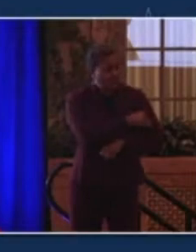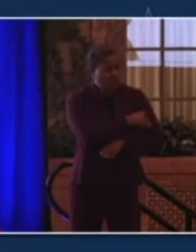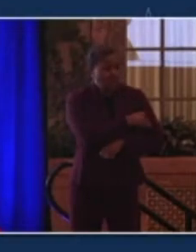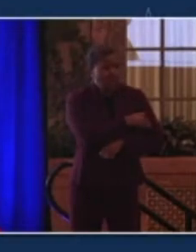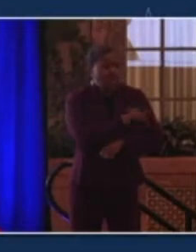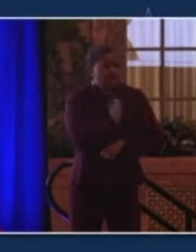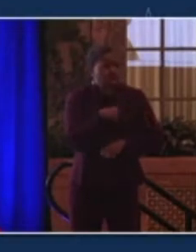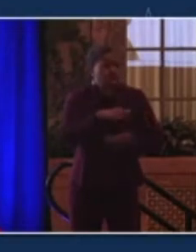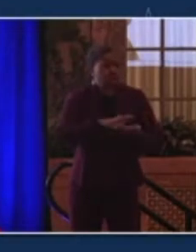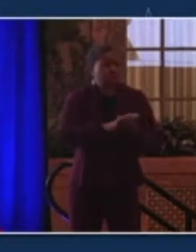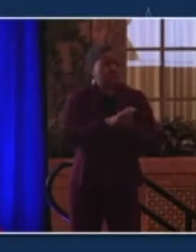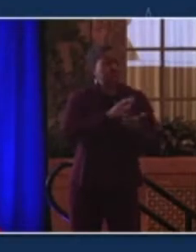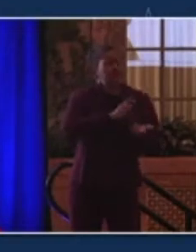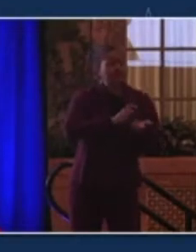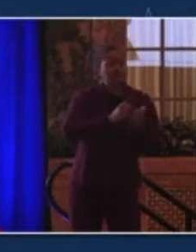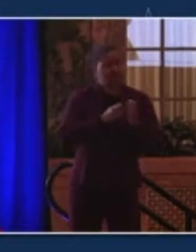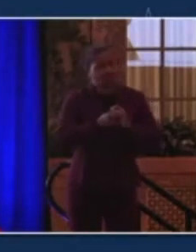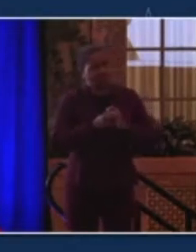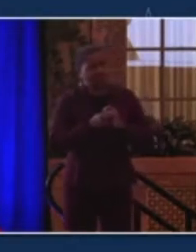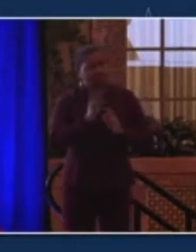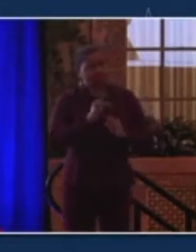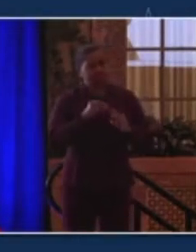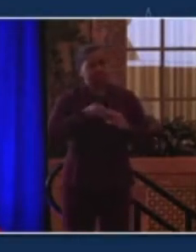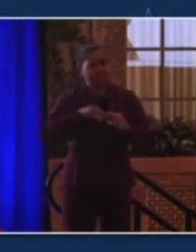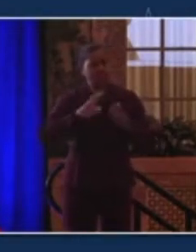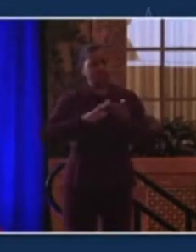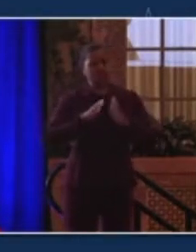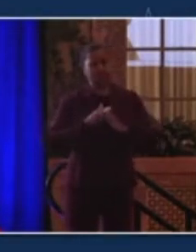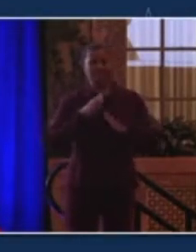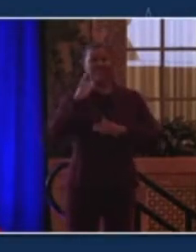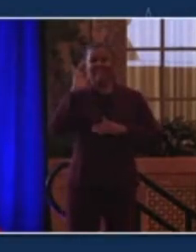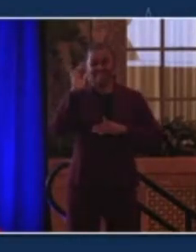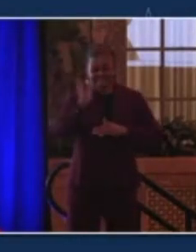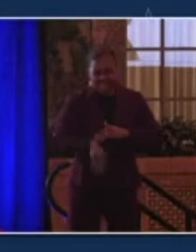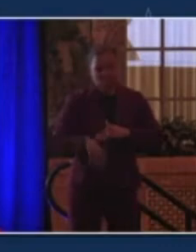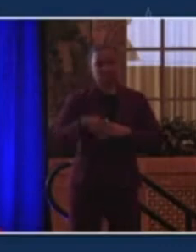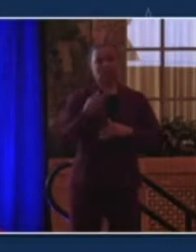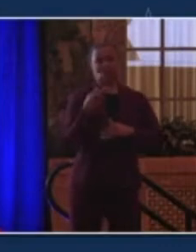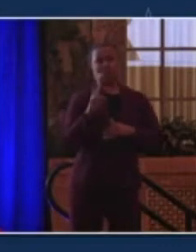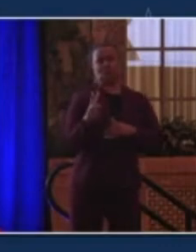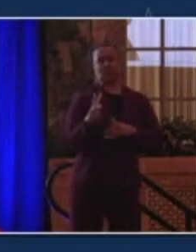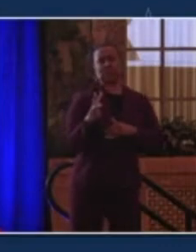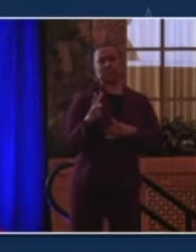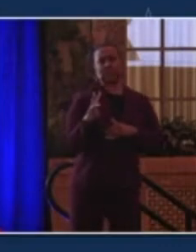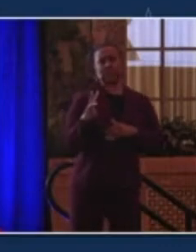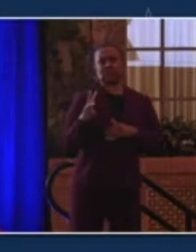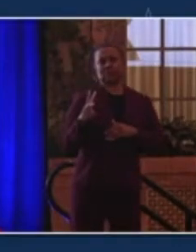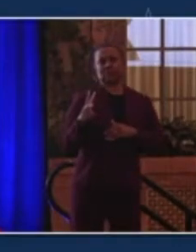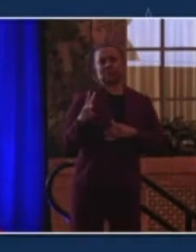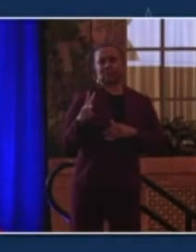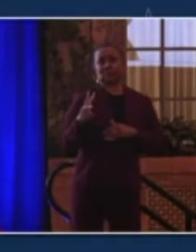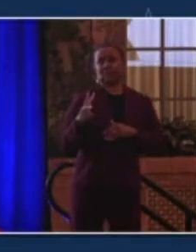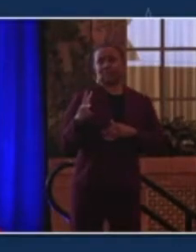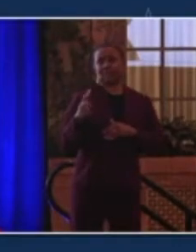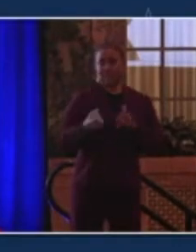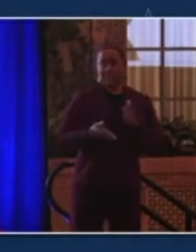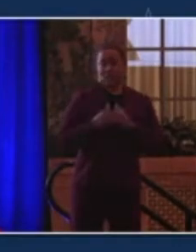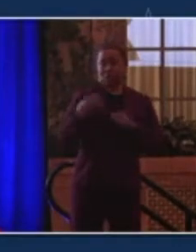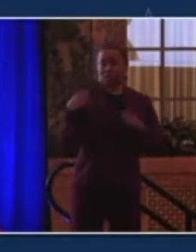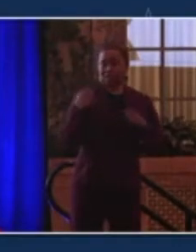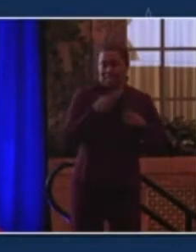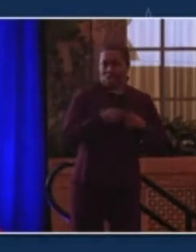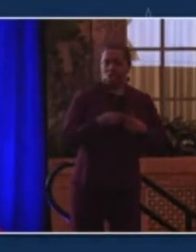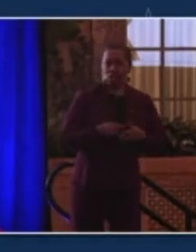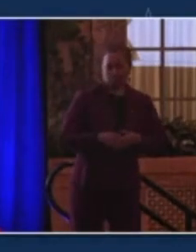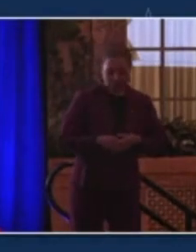can be a transformative agent in our own community. That's what Harold Washington meant to Latinos,